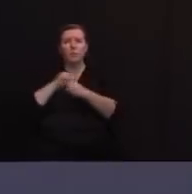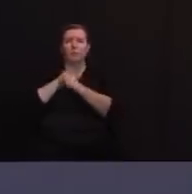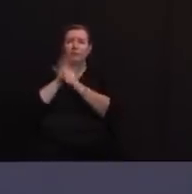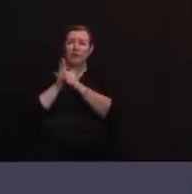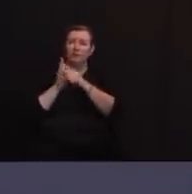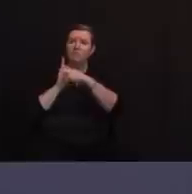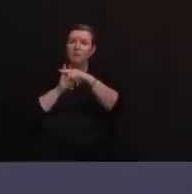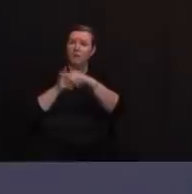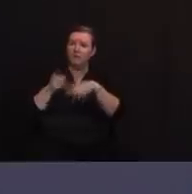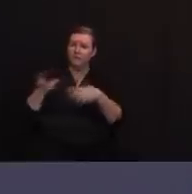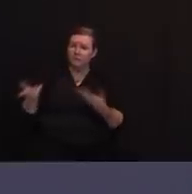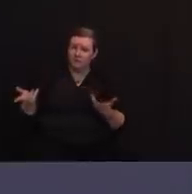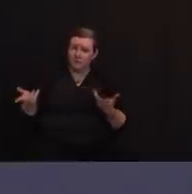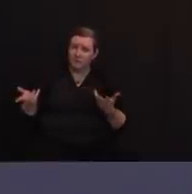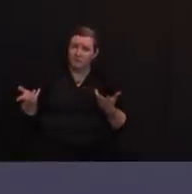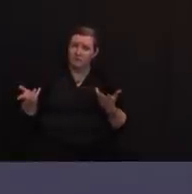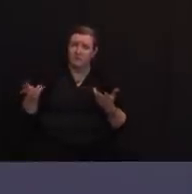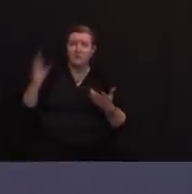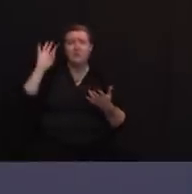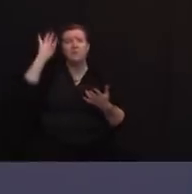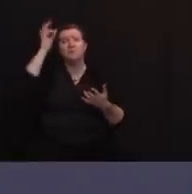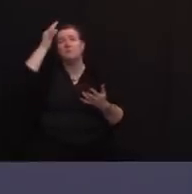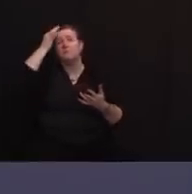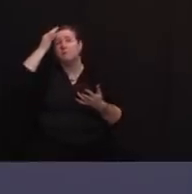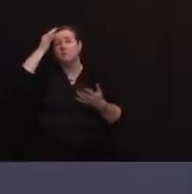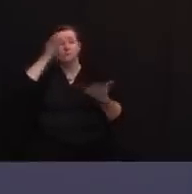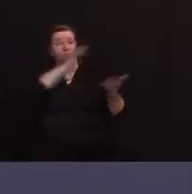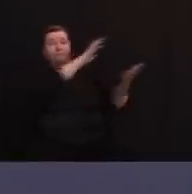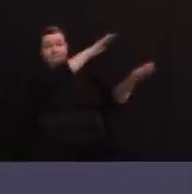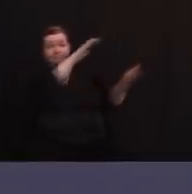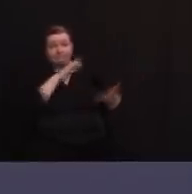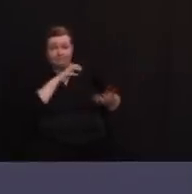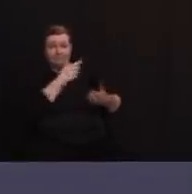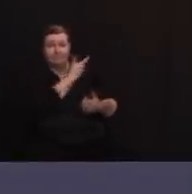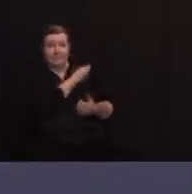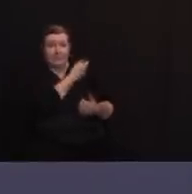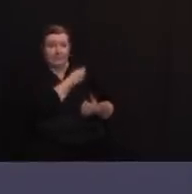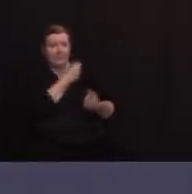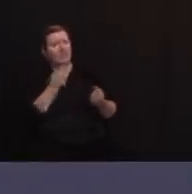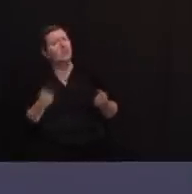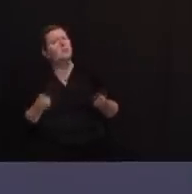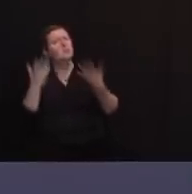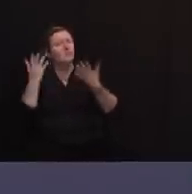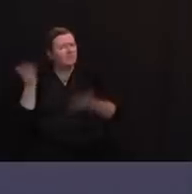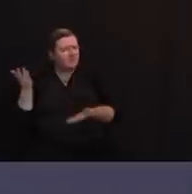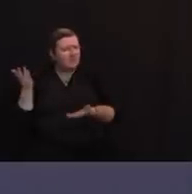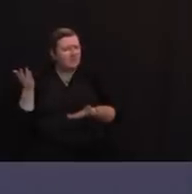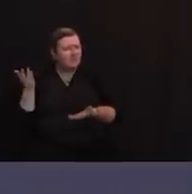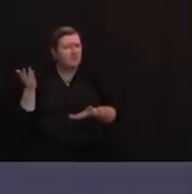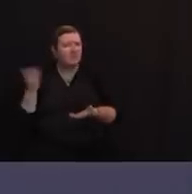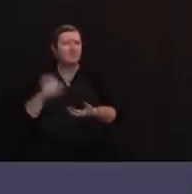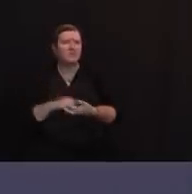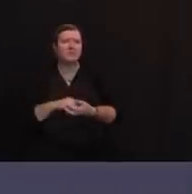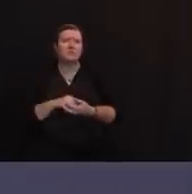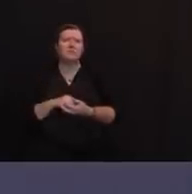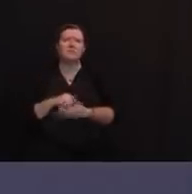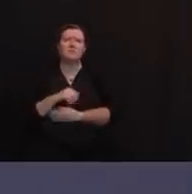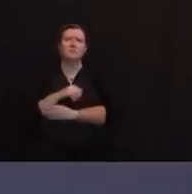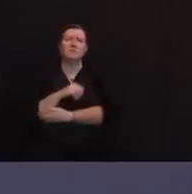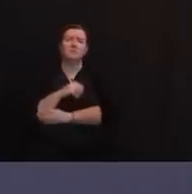federal shipments and what has been shipped to date? And also, are volunteer firefighters included in police and fire professionals?